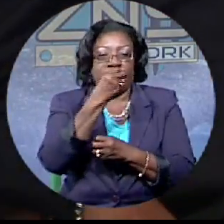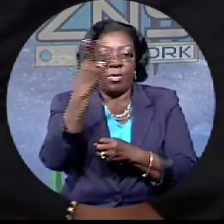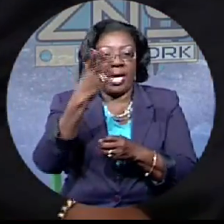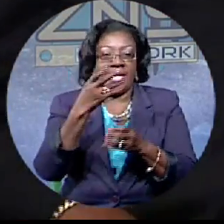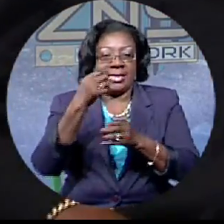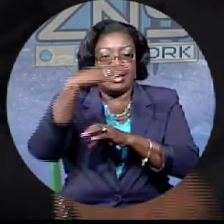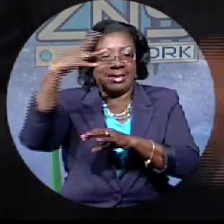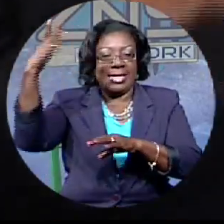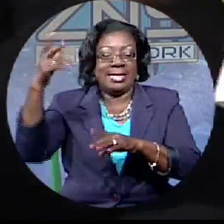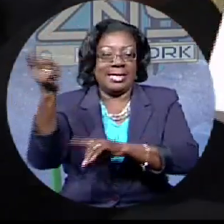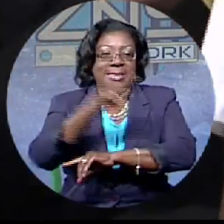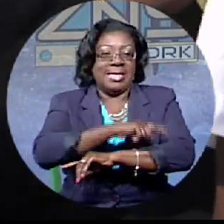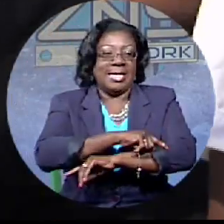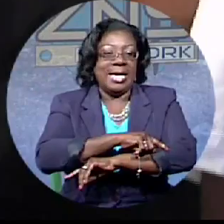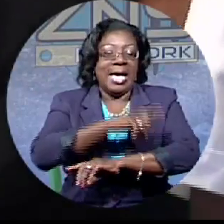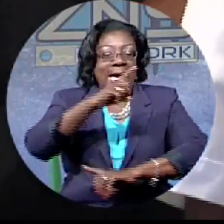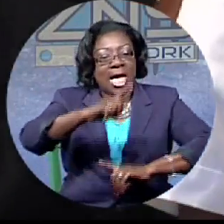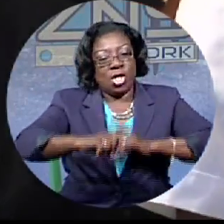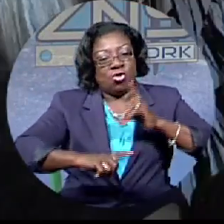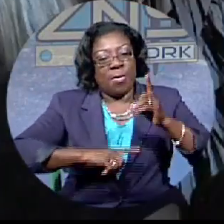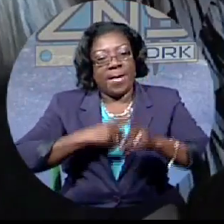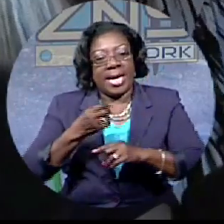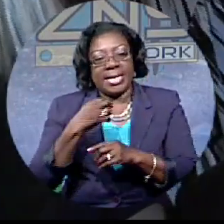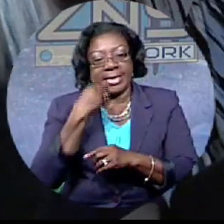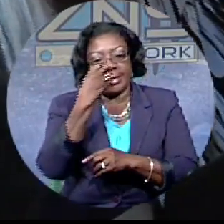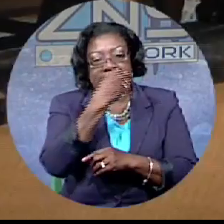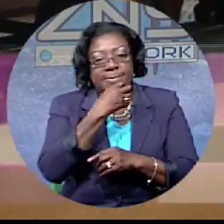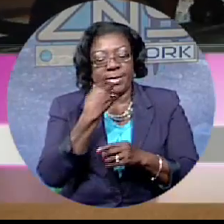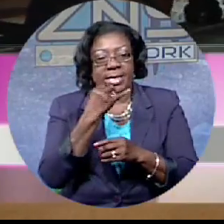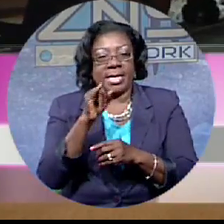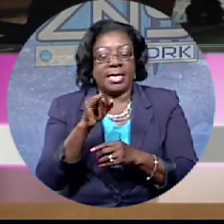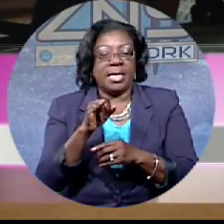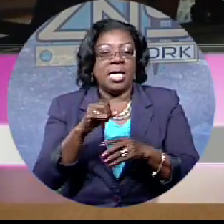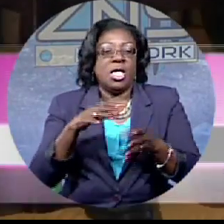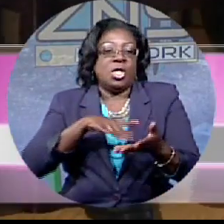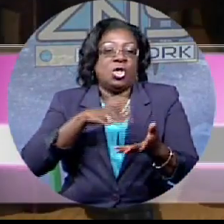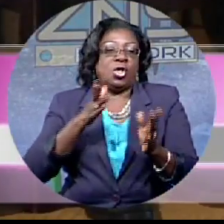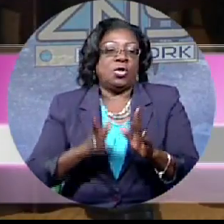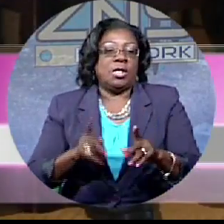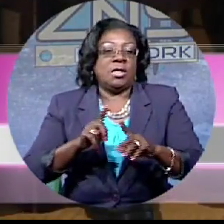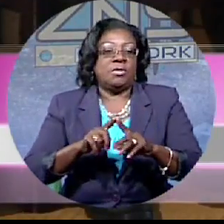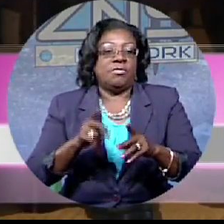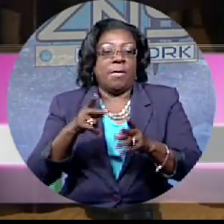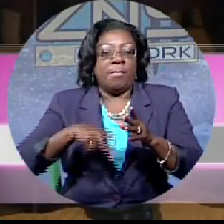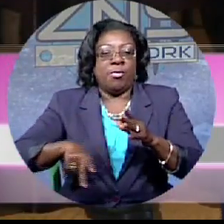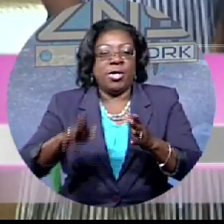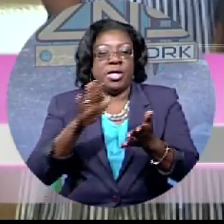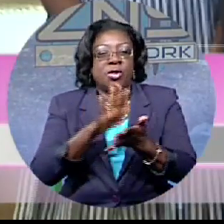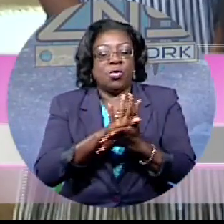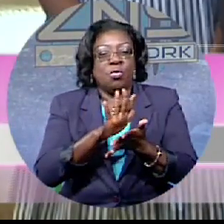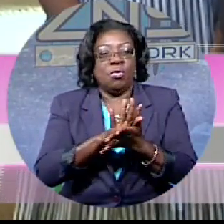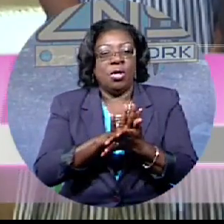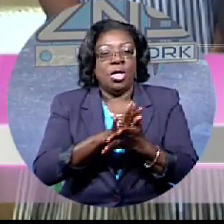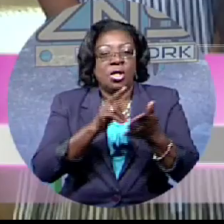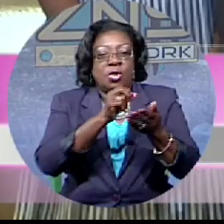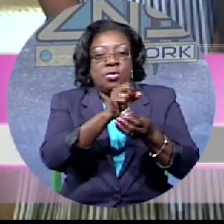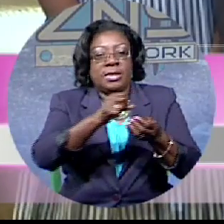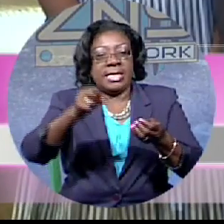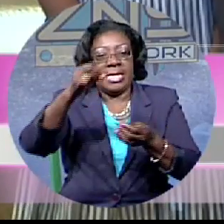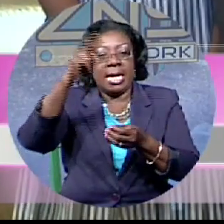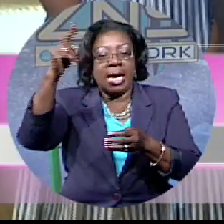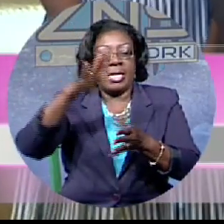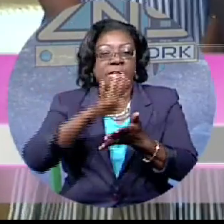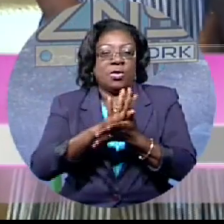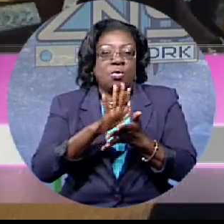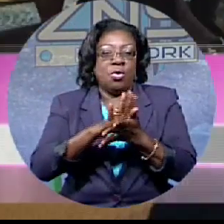sunny day, and dramatic speaking. Students from preschool to senior high received high honors for distinguishing